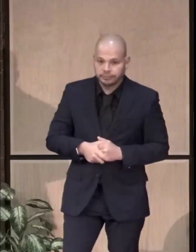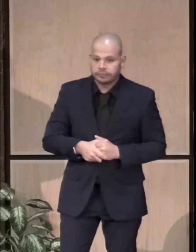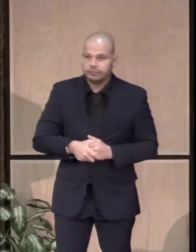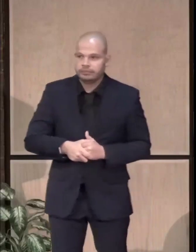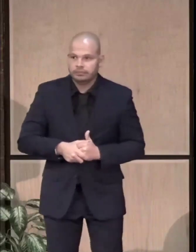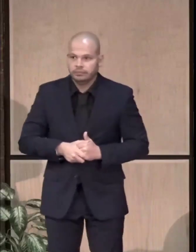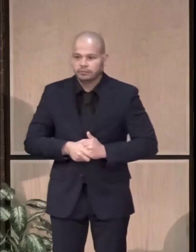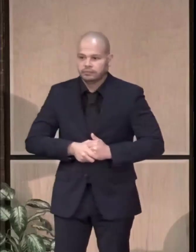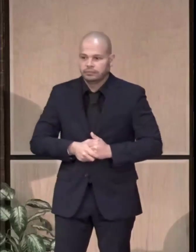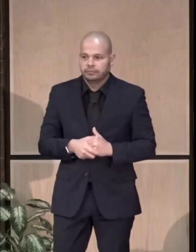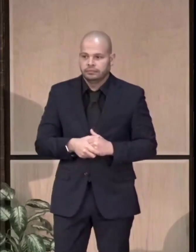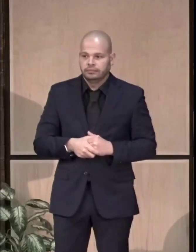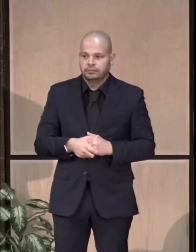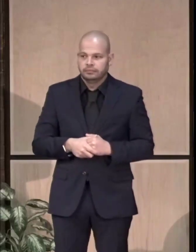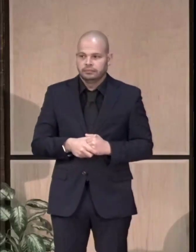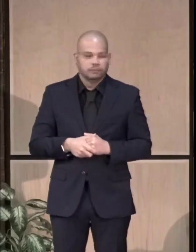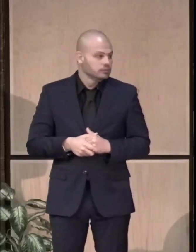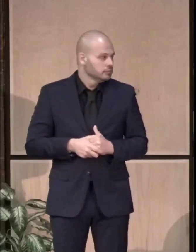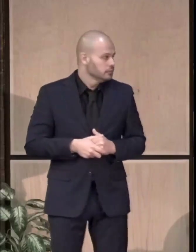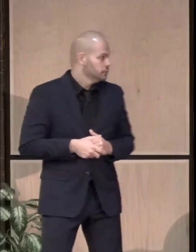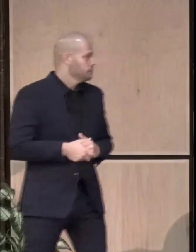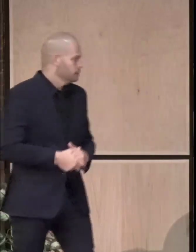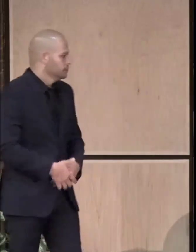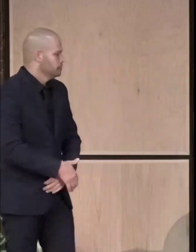that according to the